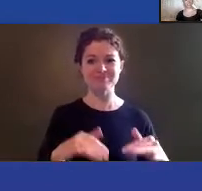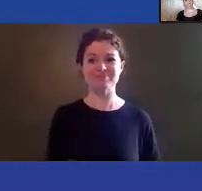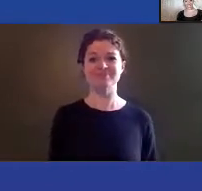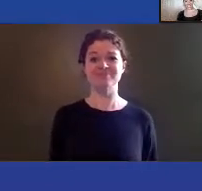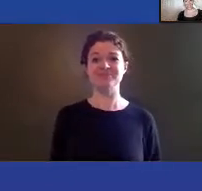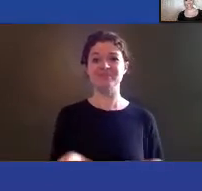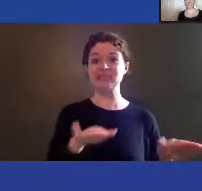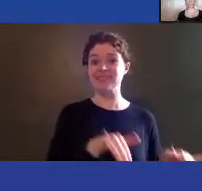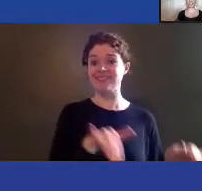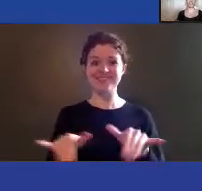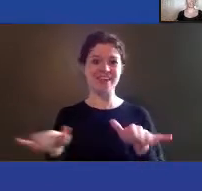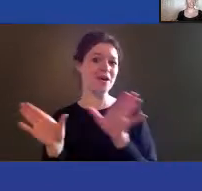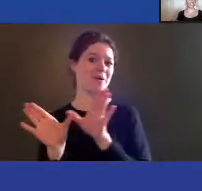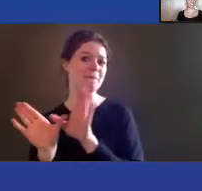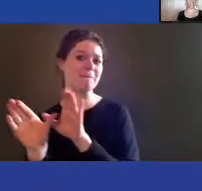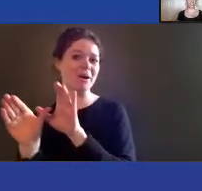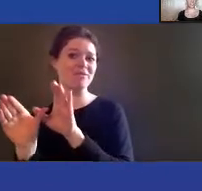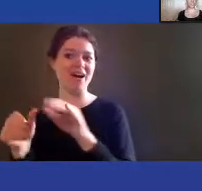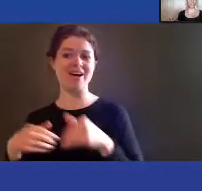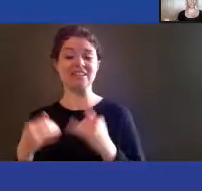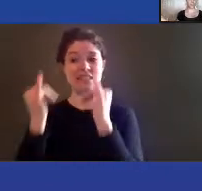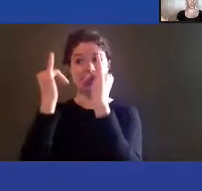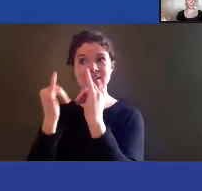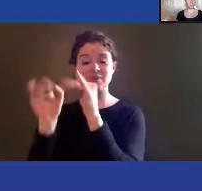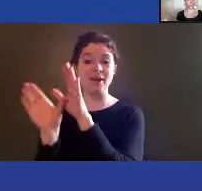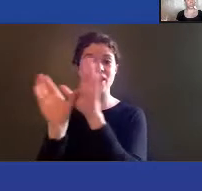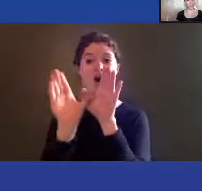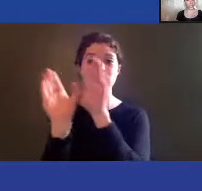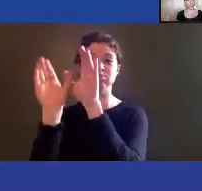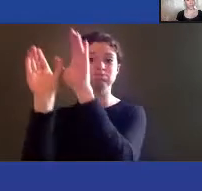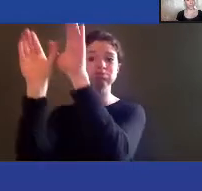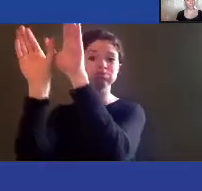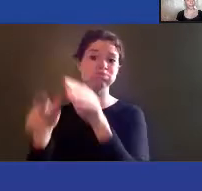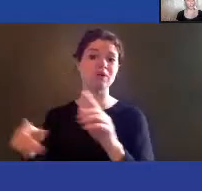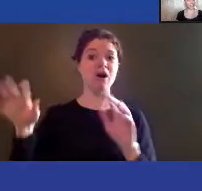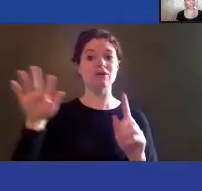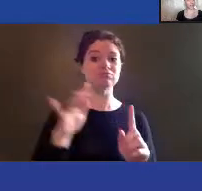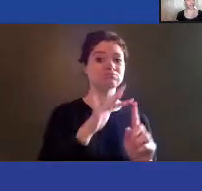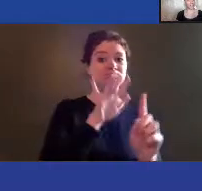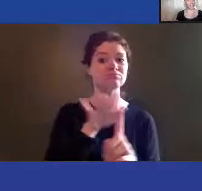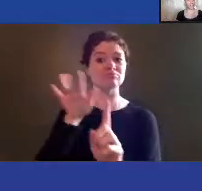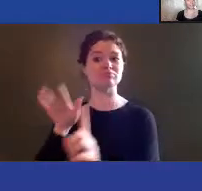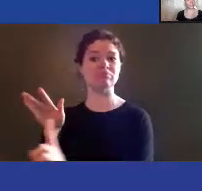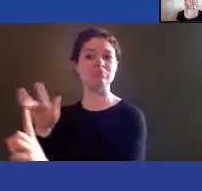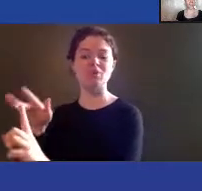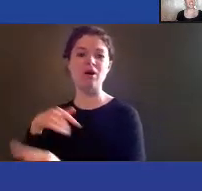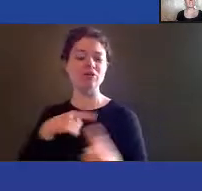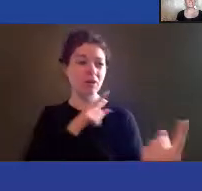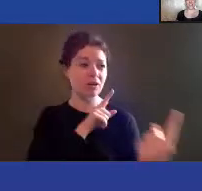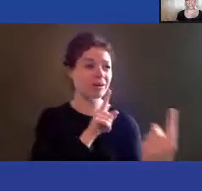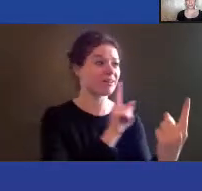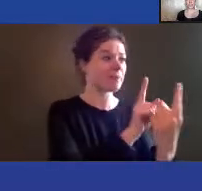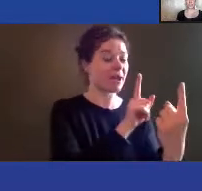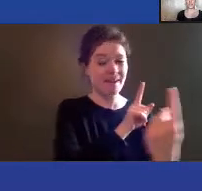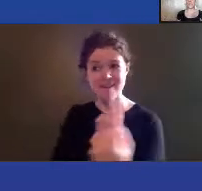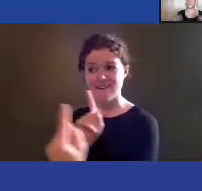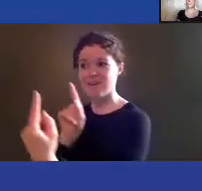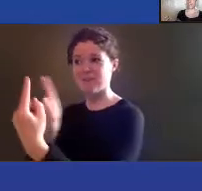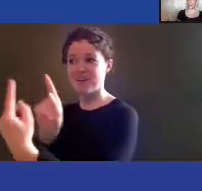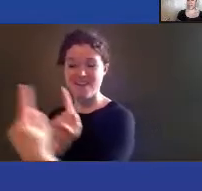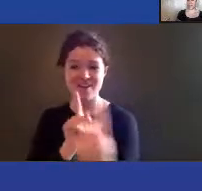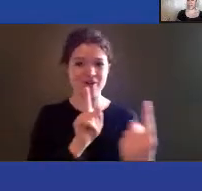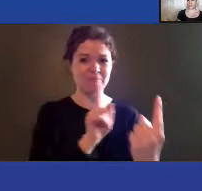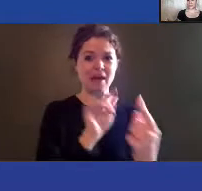work independently as pollinators to communicate within their specific communities, and together